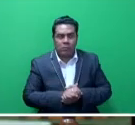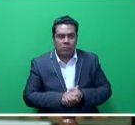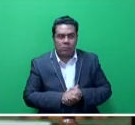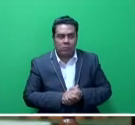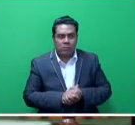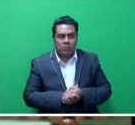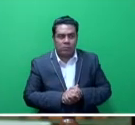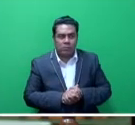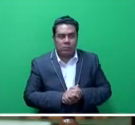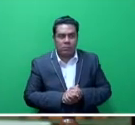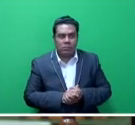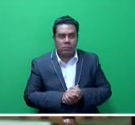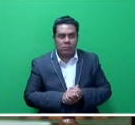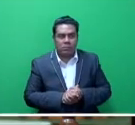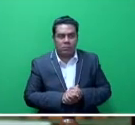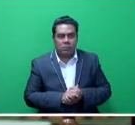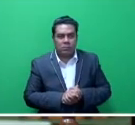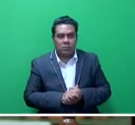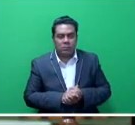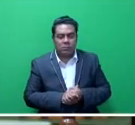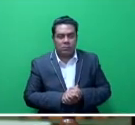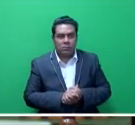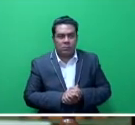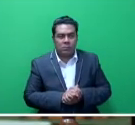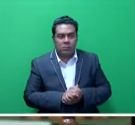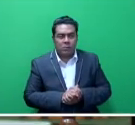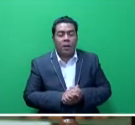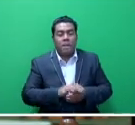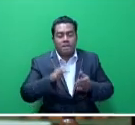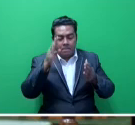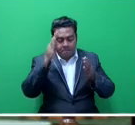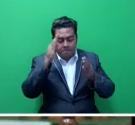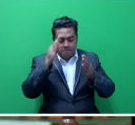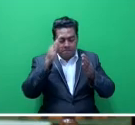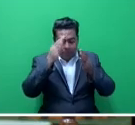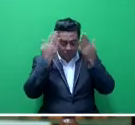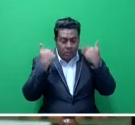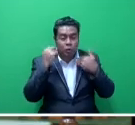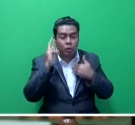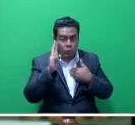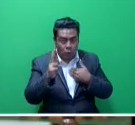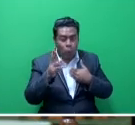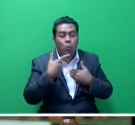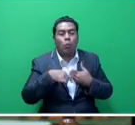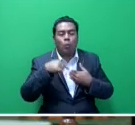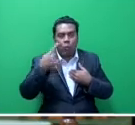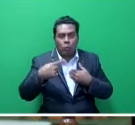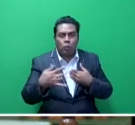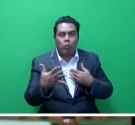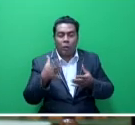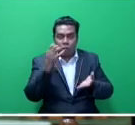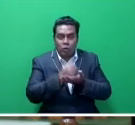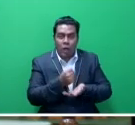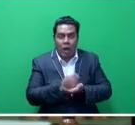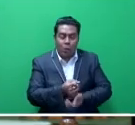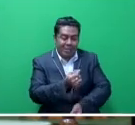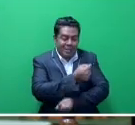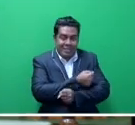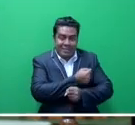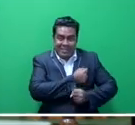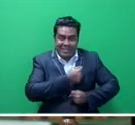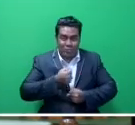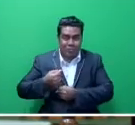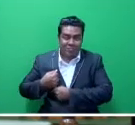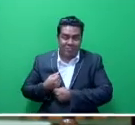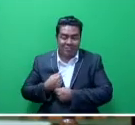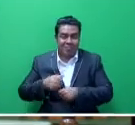worth quite a substantial amount of money. Mr. Speaker, sir, we will continue to ensure that our security forces are well equipped to keep Fijians safe. In